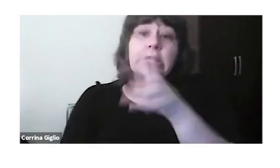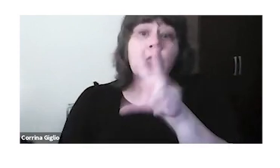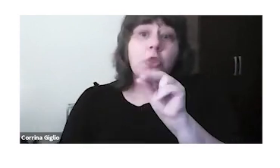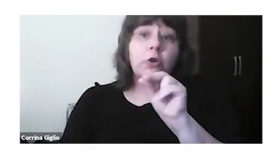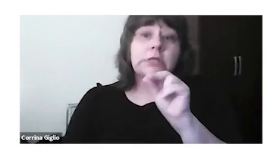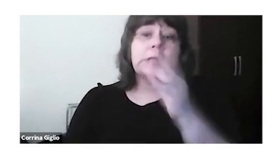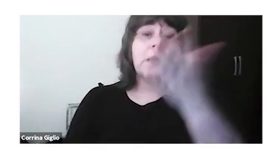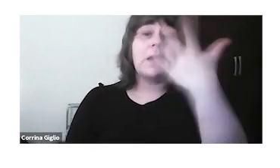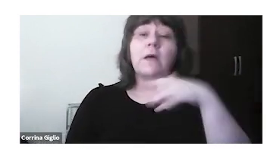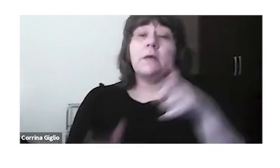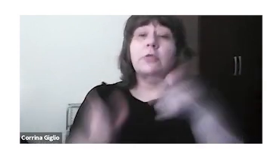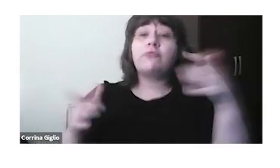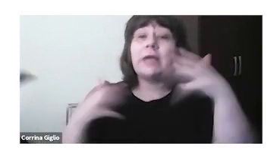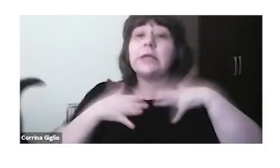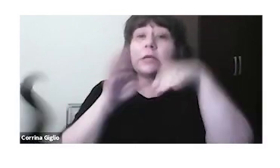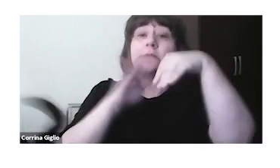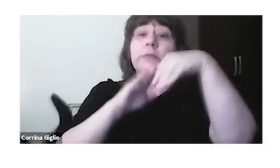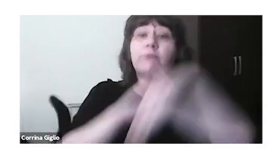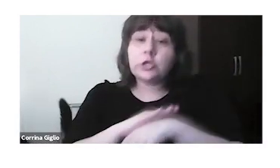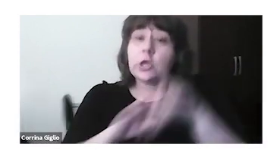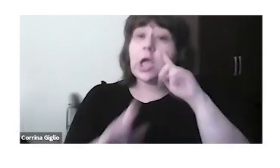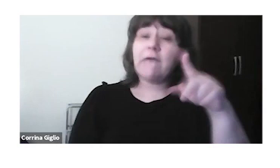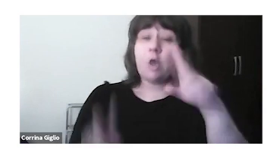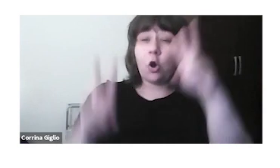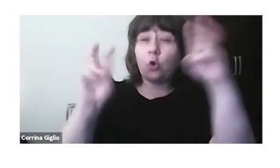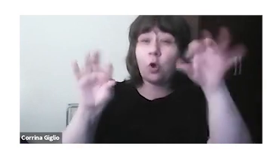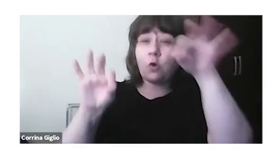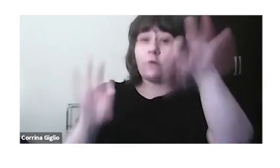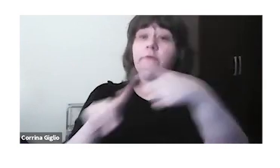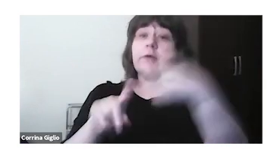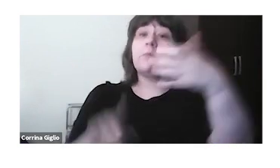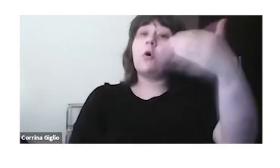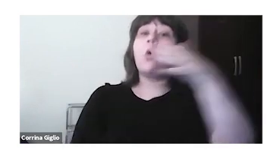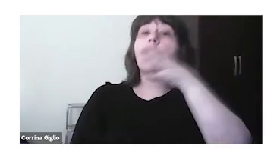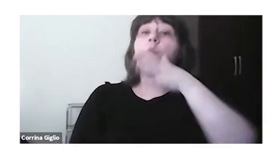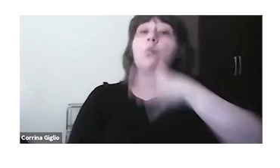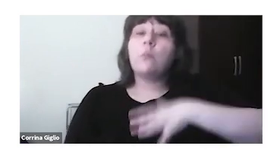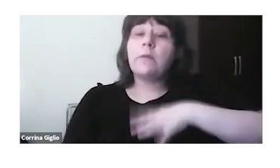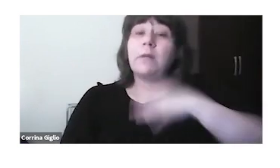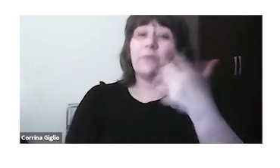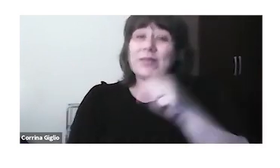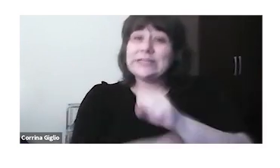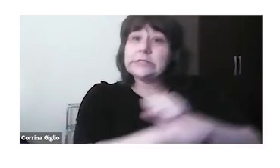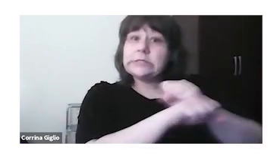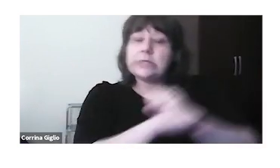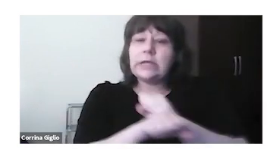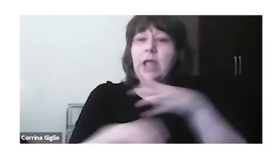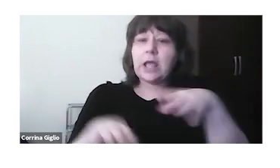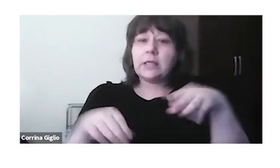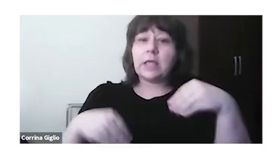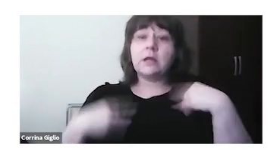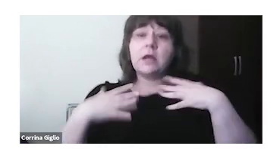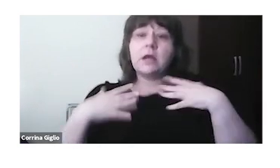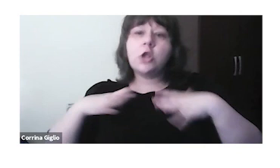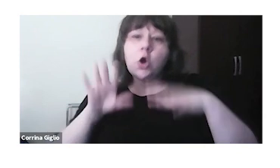highlighted a quote from an enslaved woman who mentions that, patching and darning was stylish when she was a